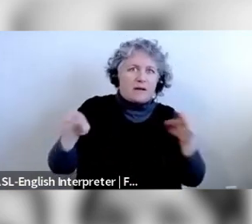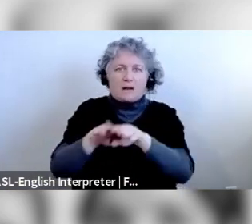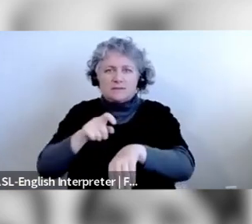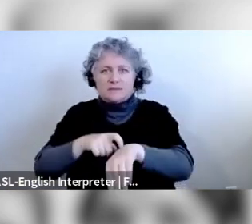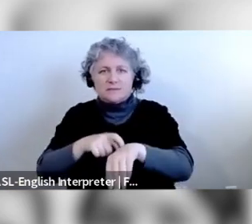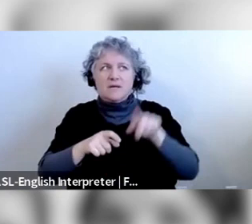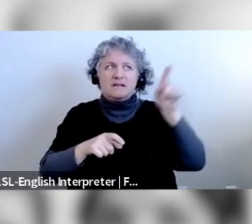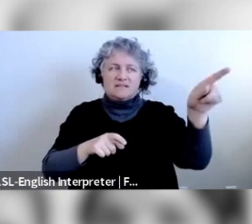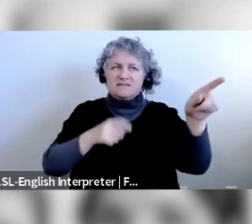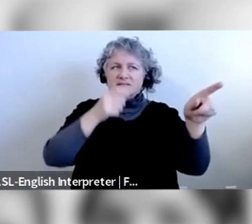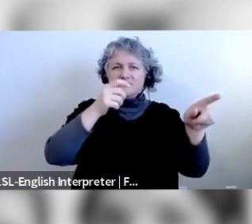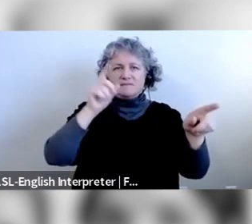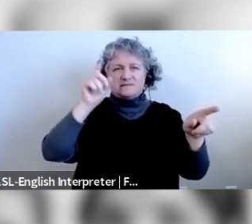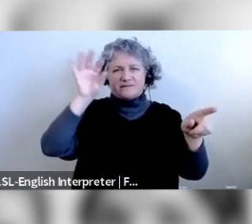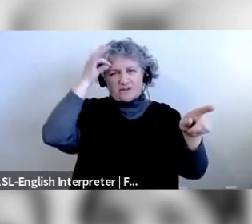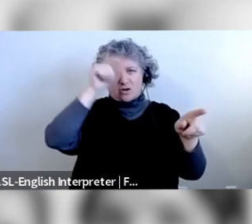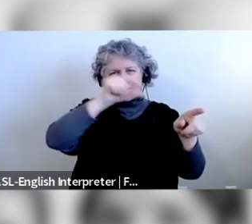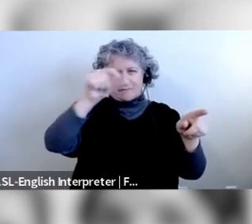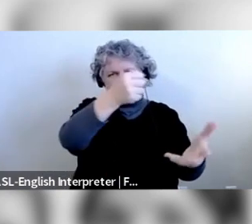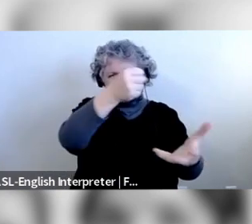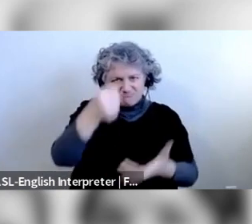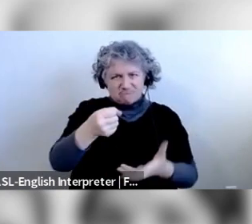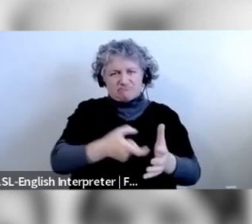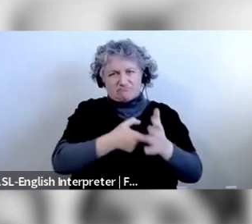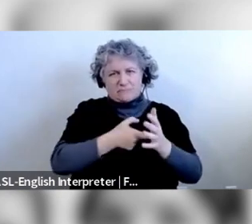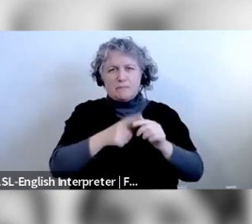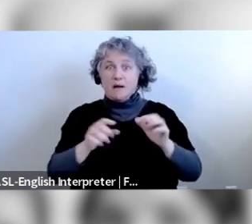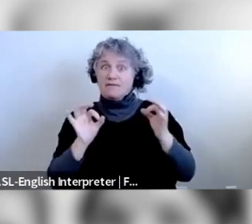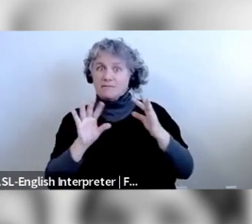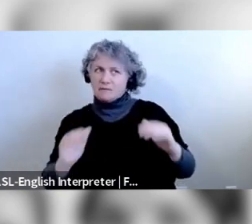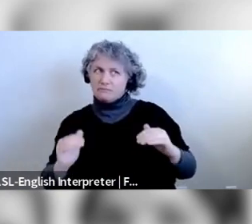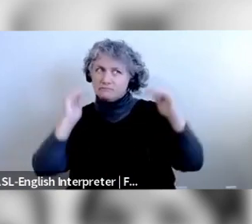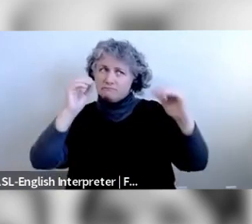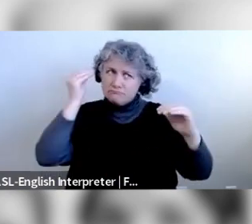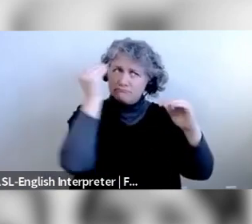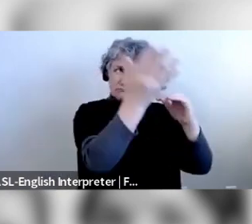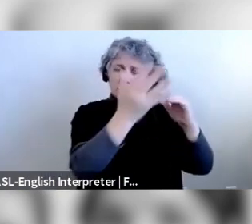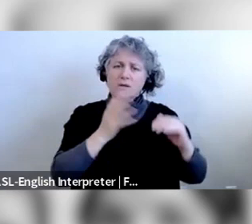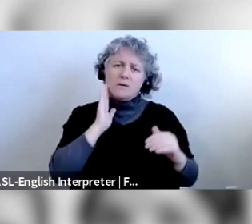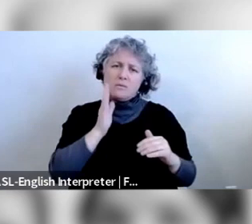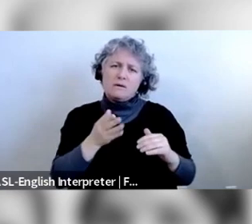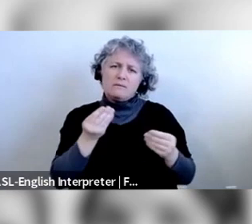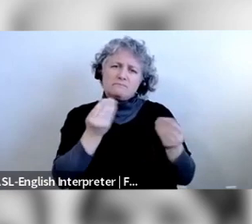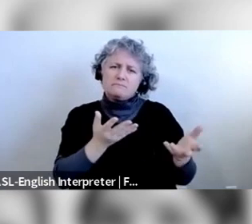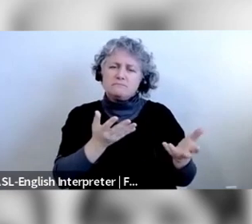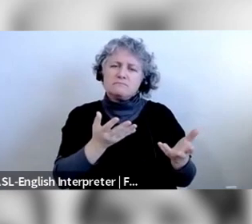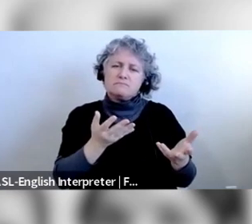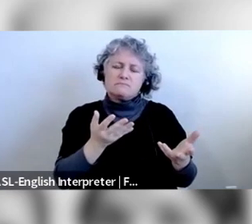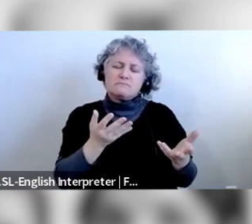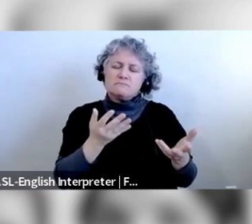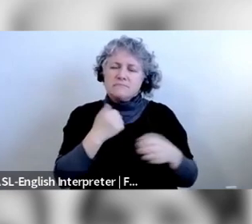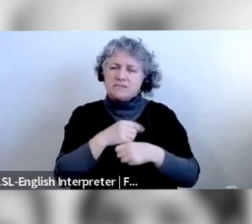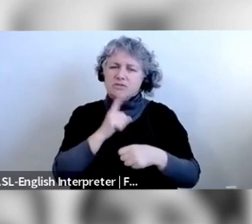funder prescribed, but you're also correct in that we can offer that feedback at that level. So we'll take note of that and we will